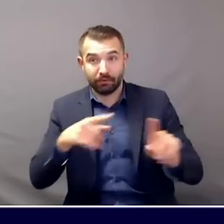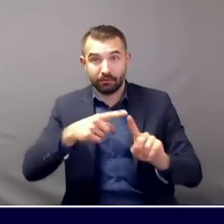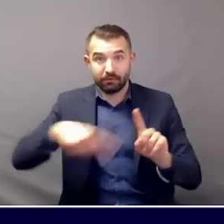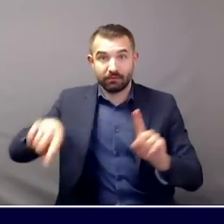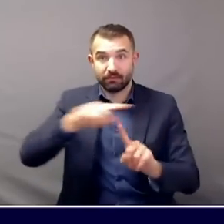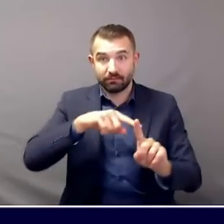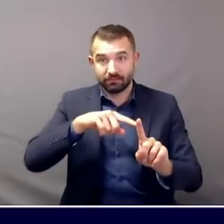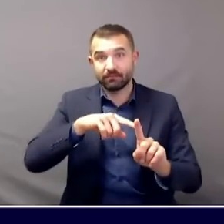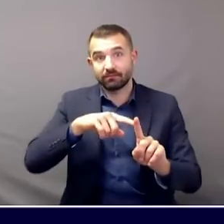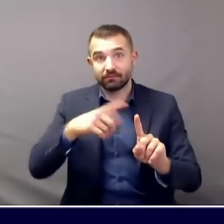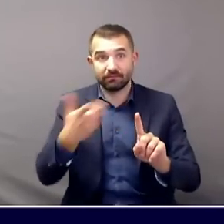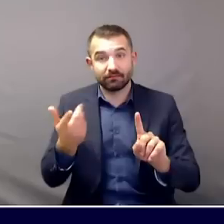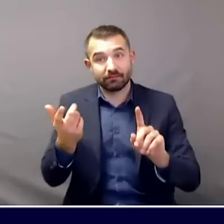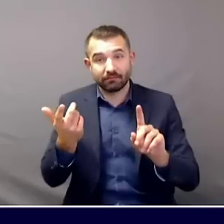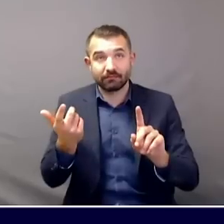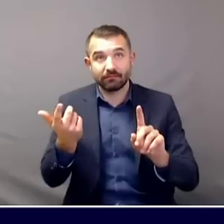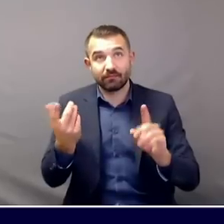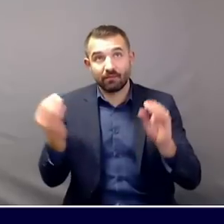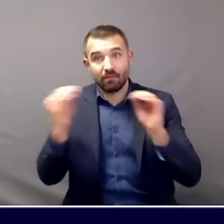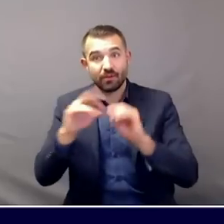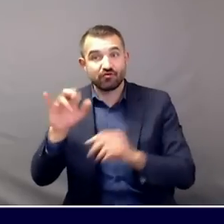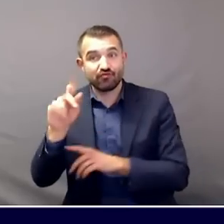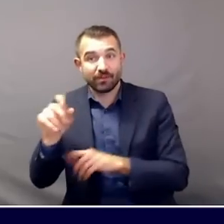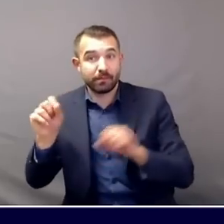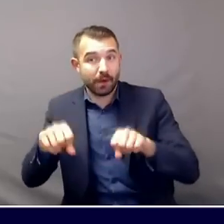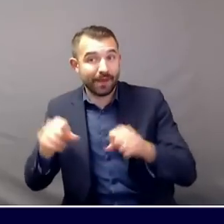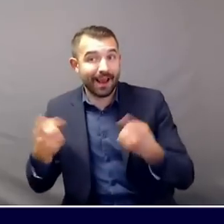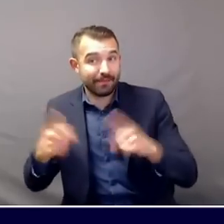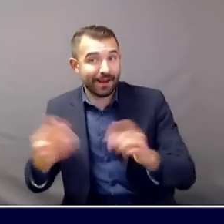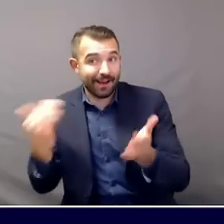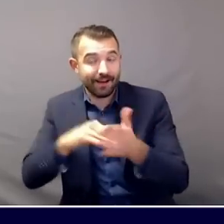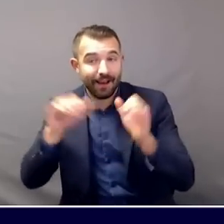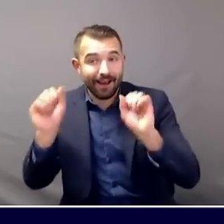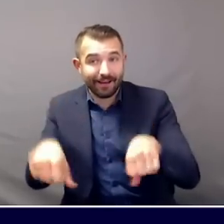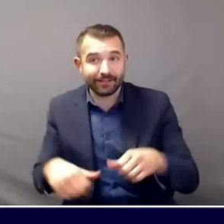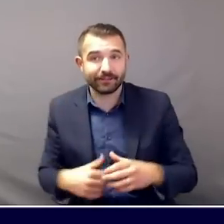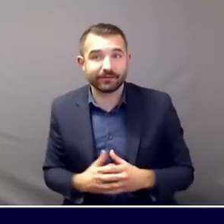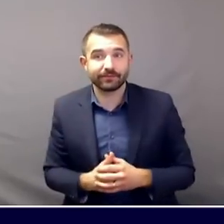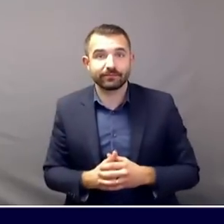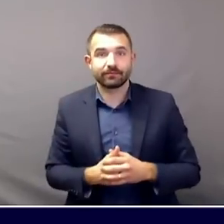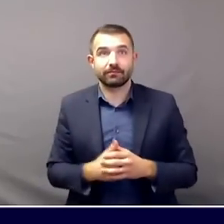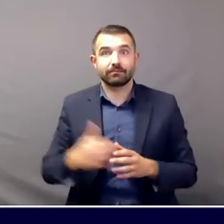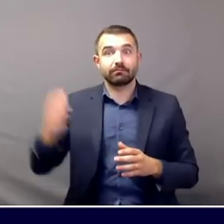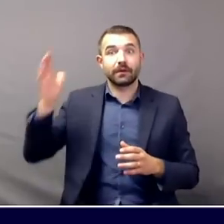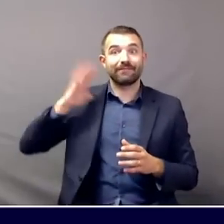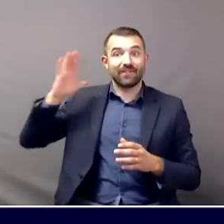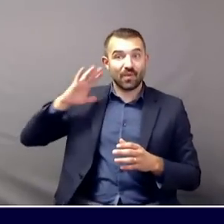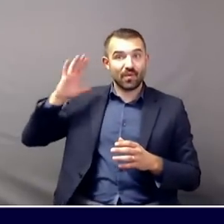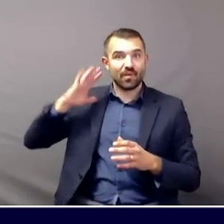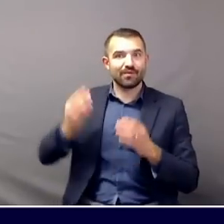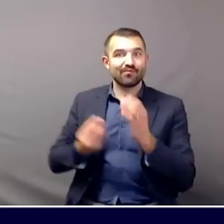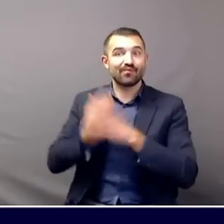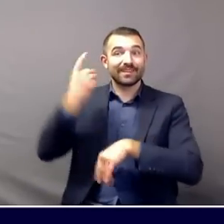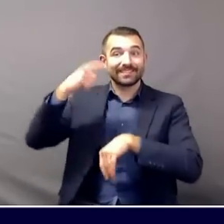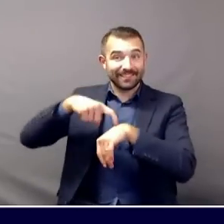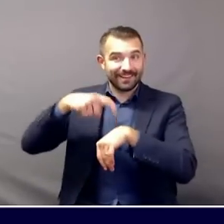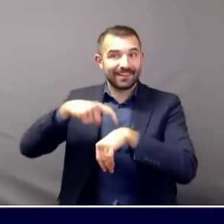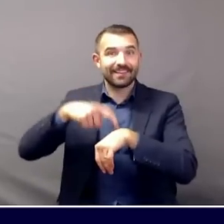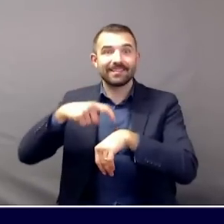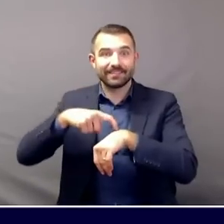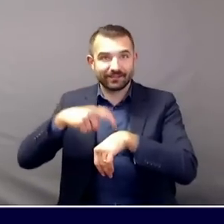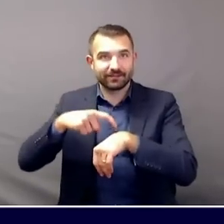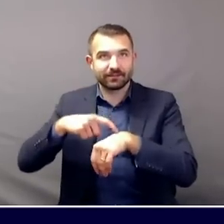also changed from earlier in the pandemic is a much finer awareness of infection control practices, the need